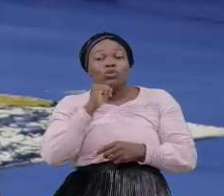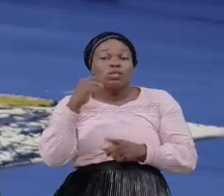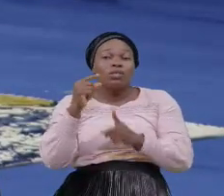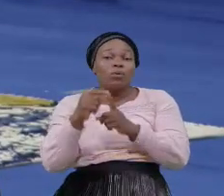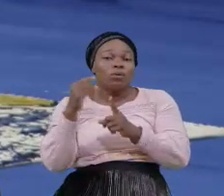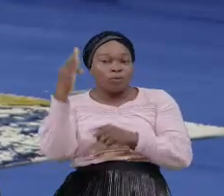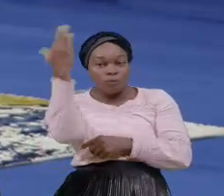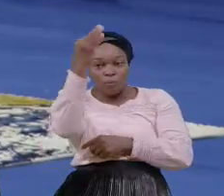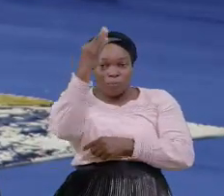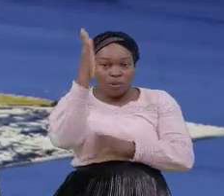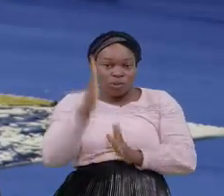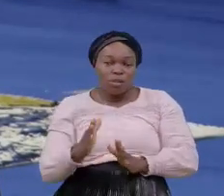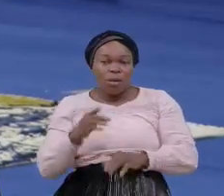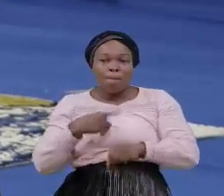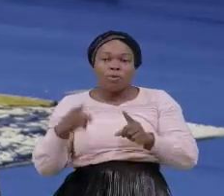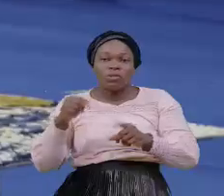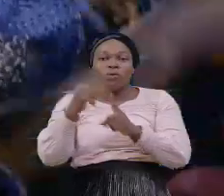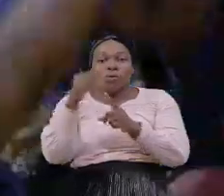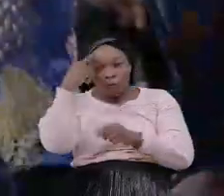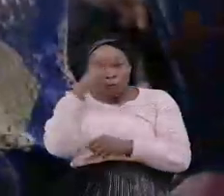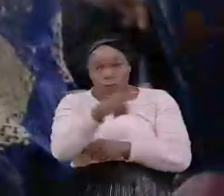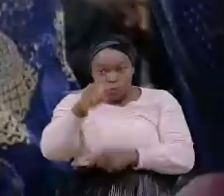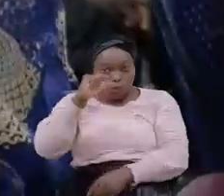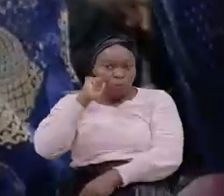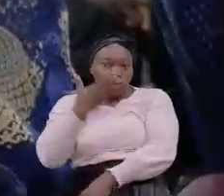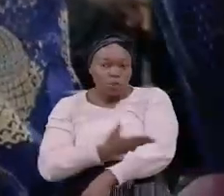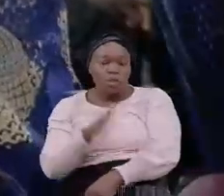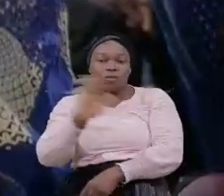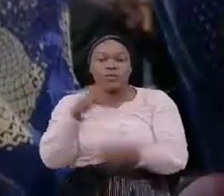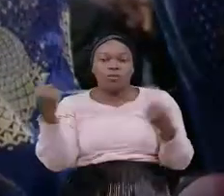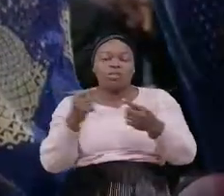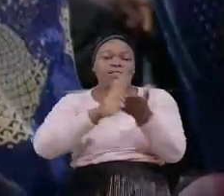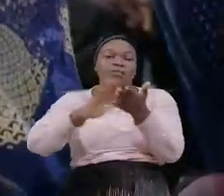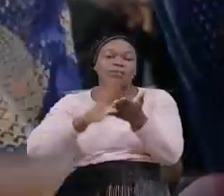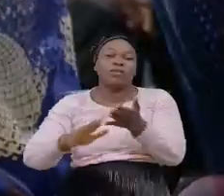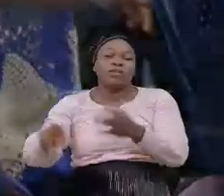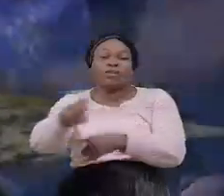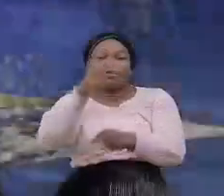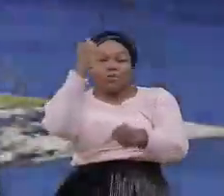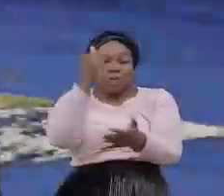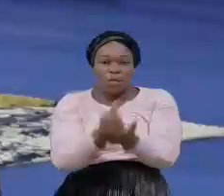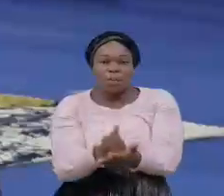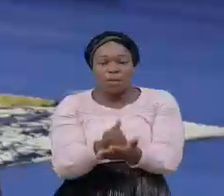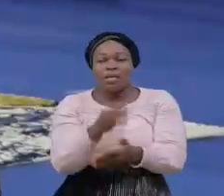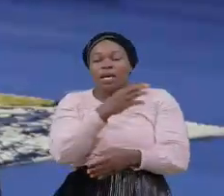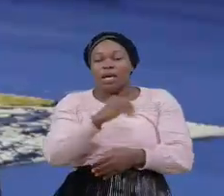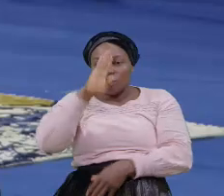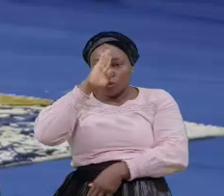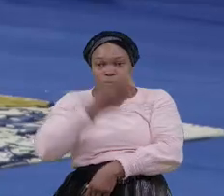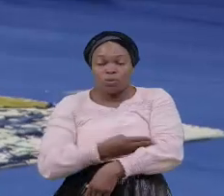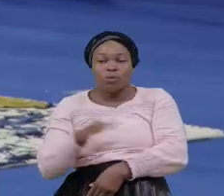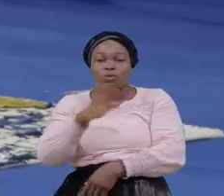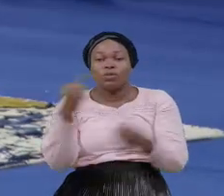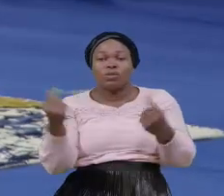daughter. Your sins be forgiven thee. Son, your sin be forgiven